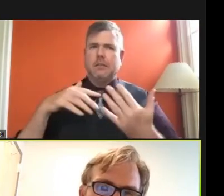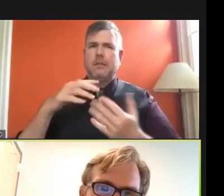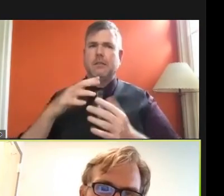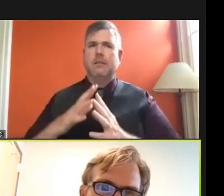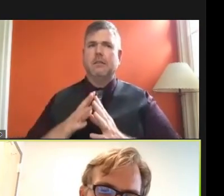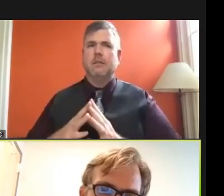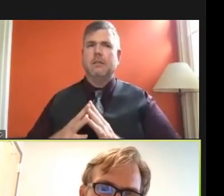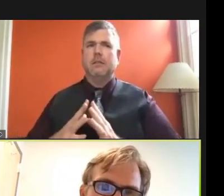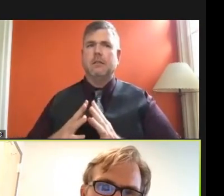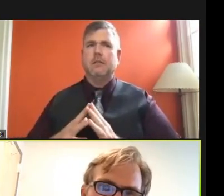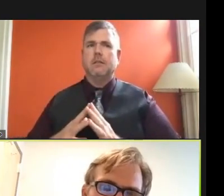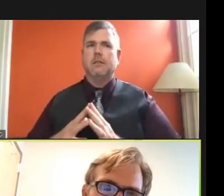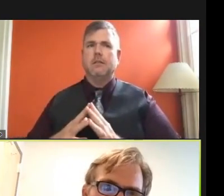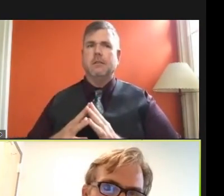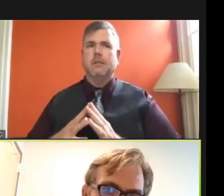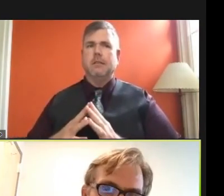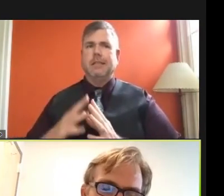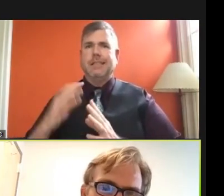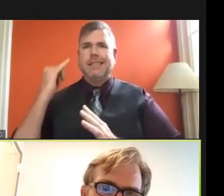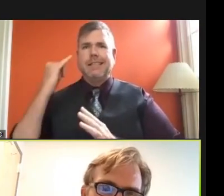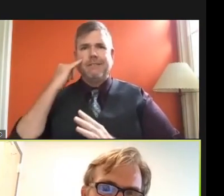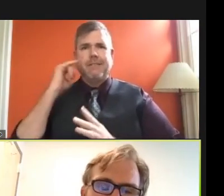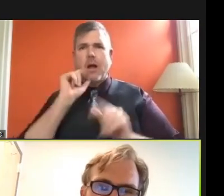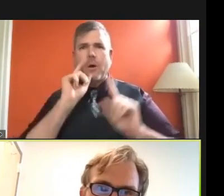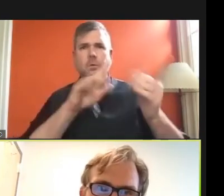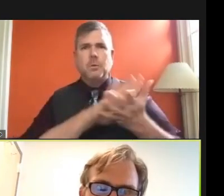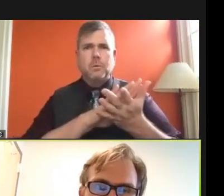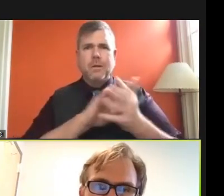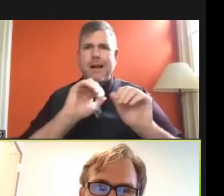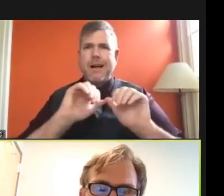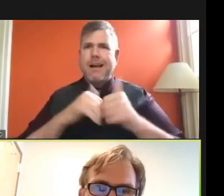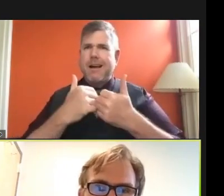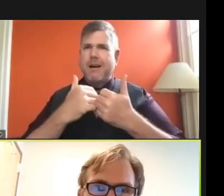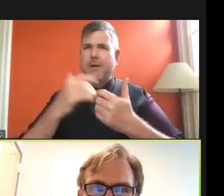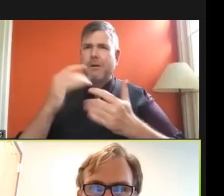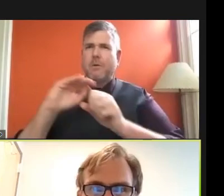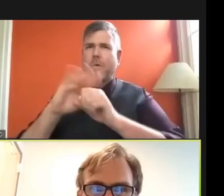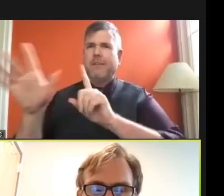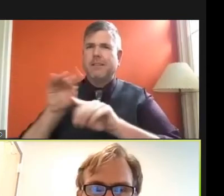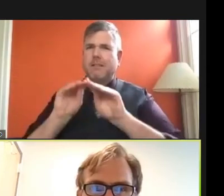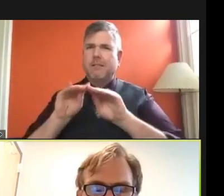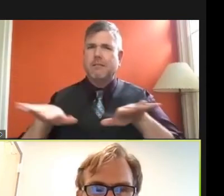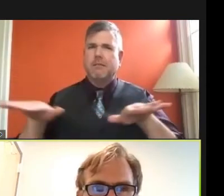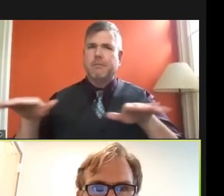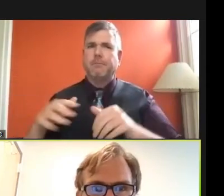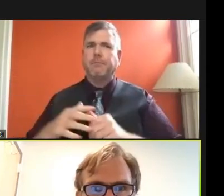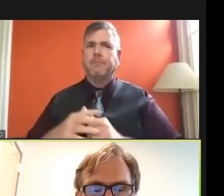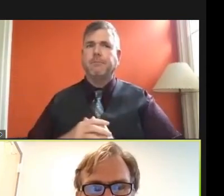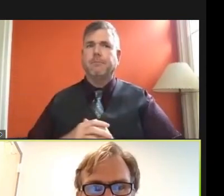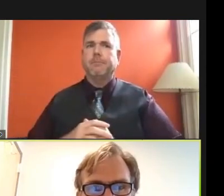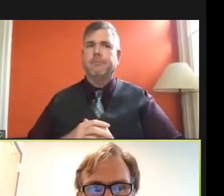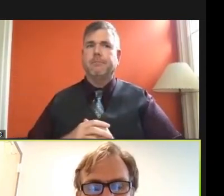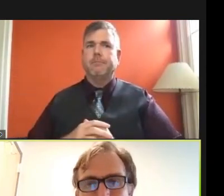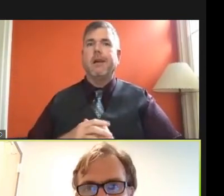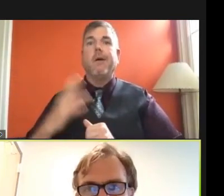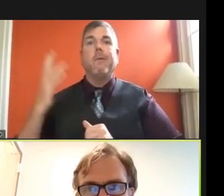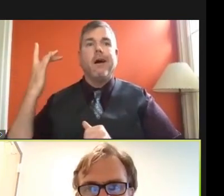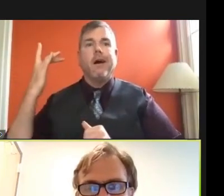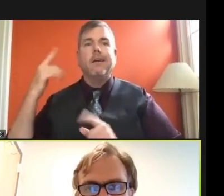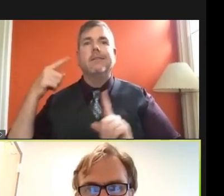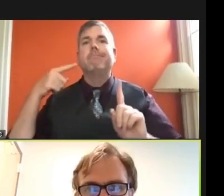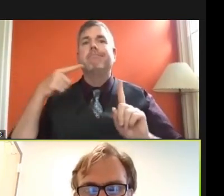closure will limit mixing of children is not a safe assumption and might actually amplify spread. So I think there's a lot of